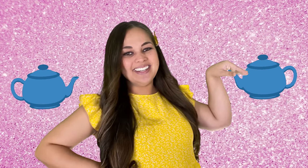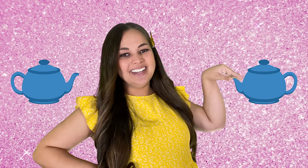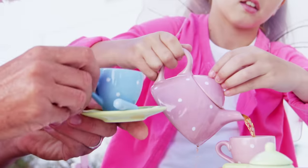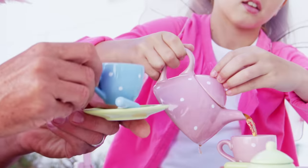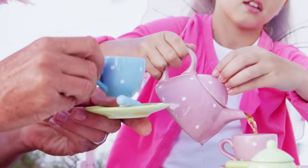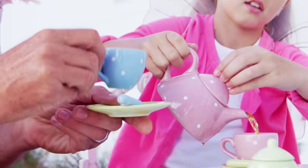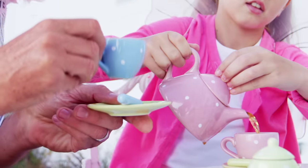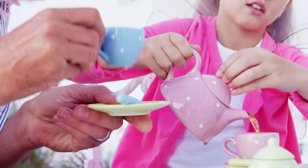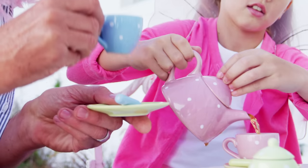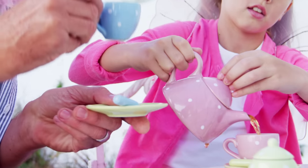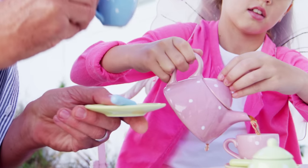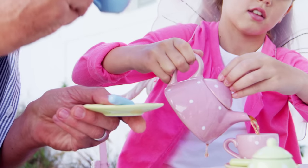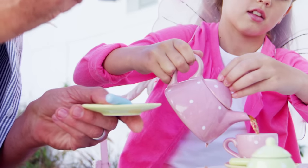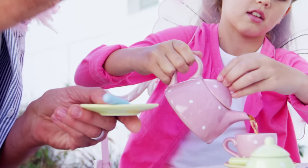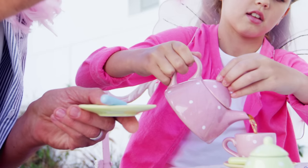out.